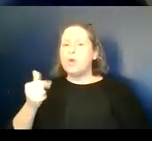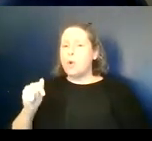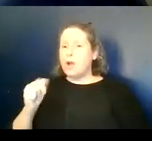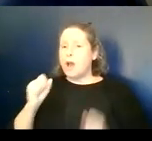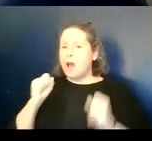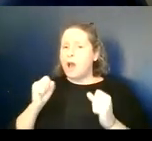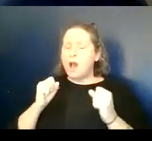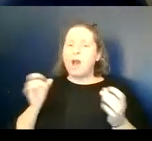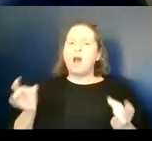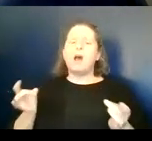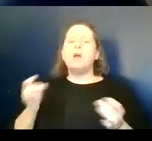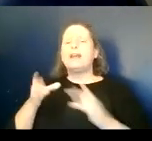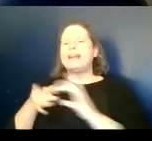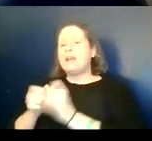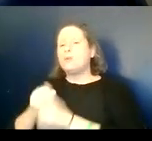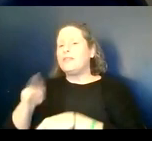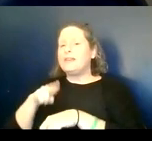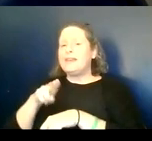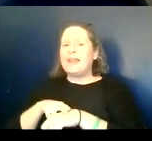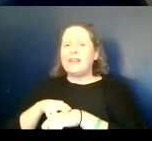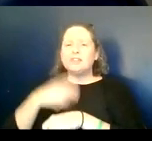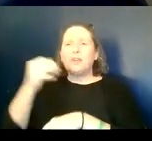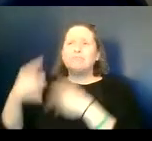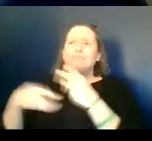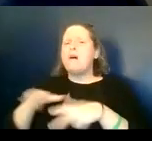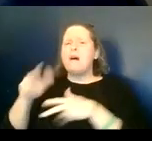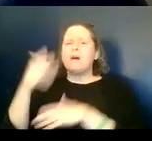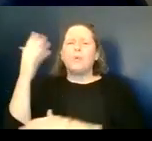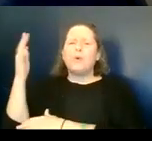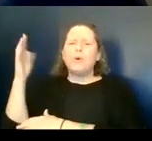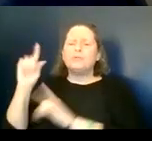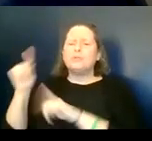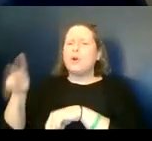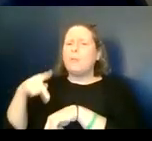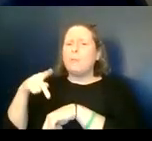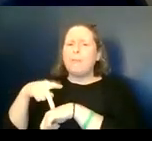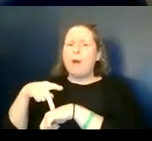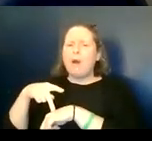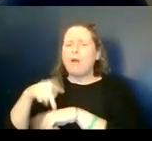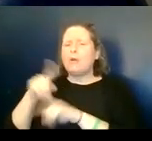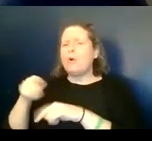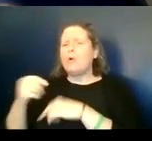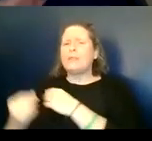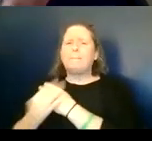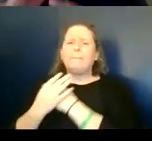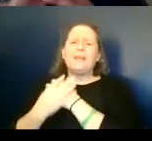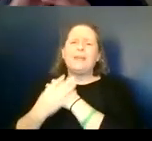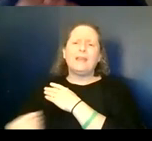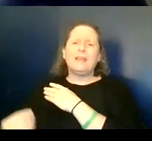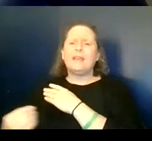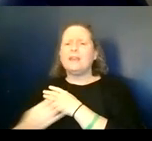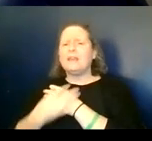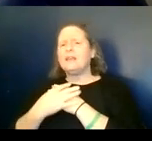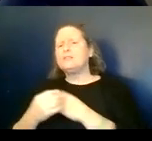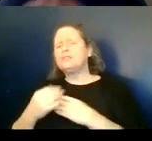by walking in the woods or going to the park or the beach. It could be in the form of writing your